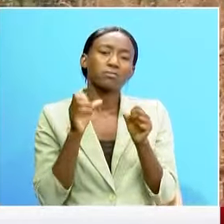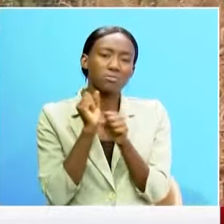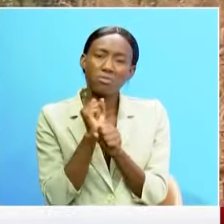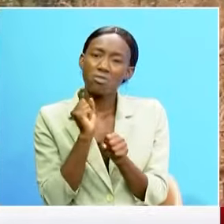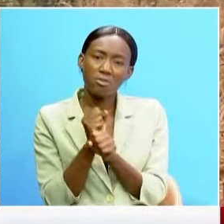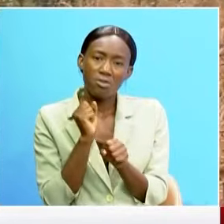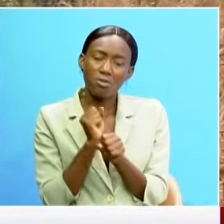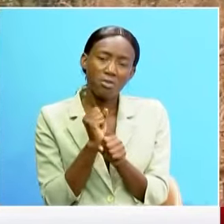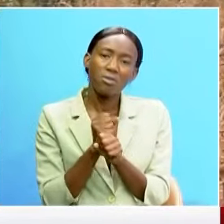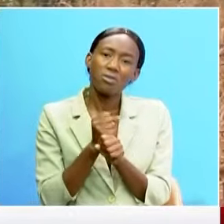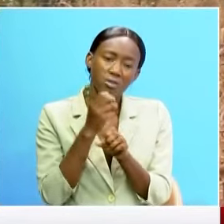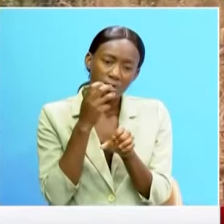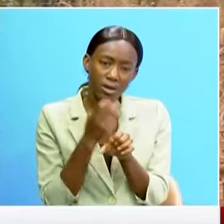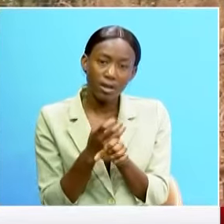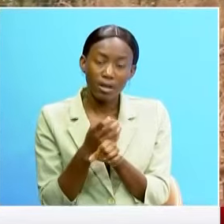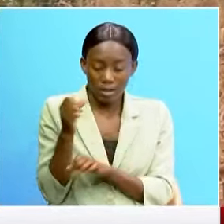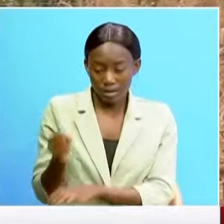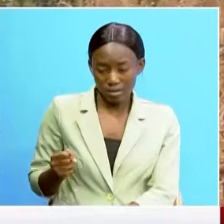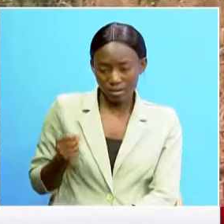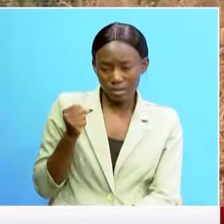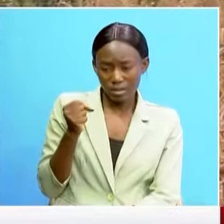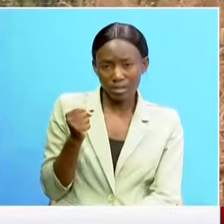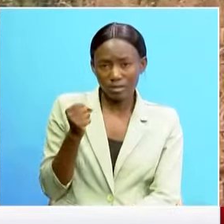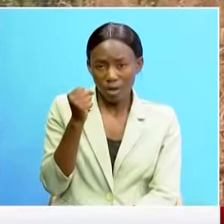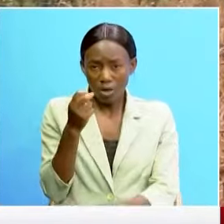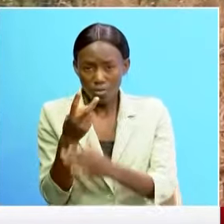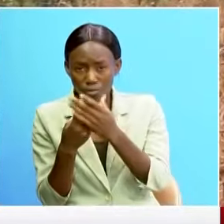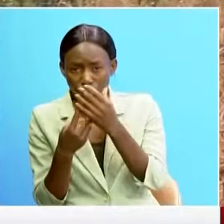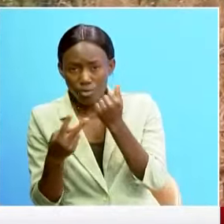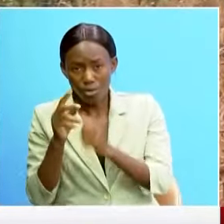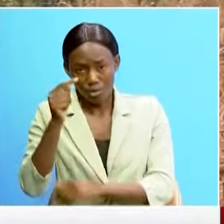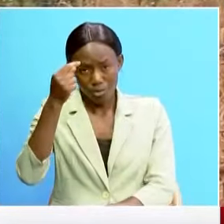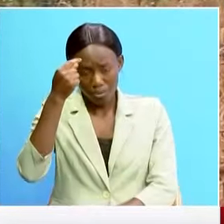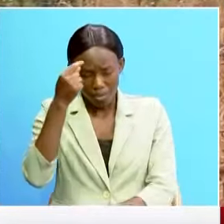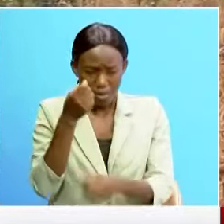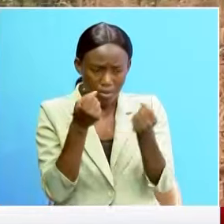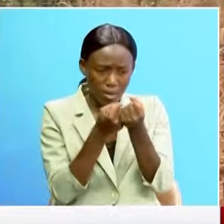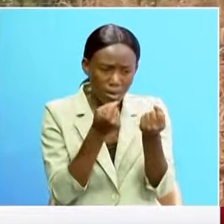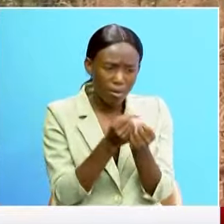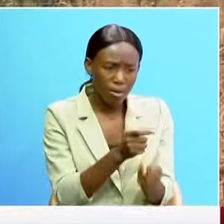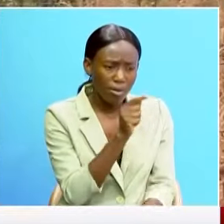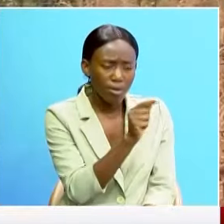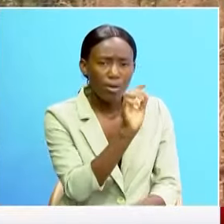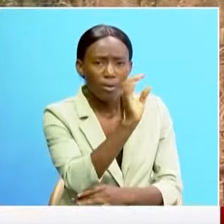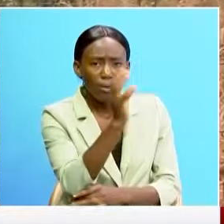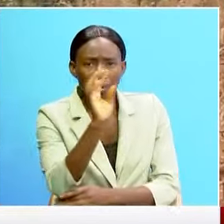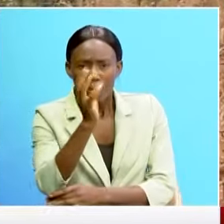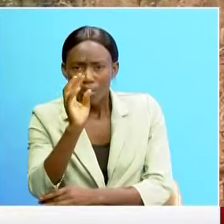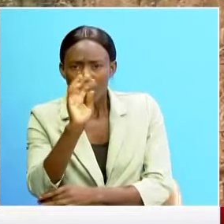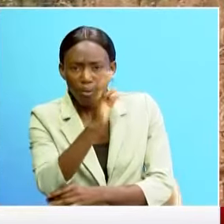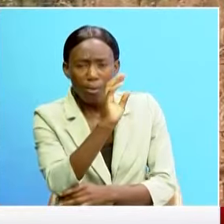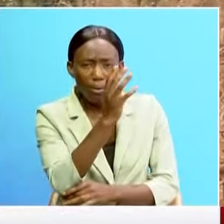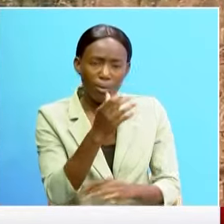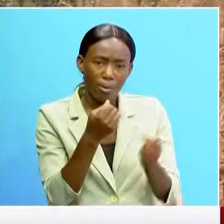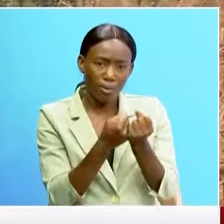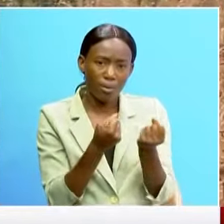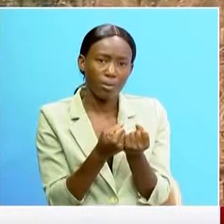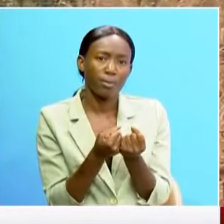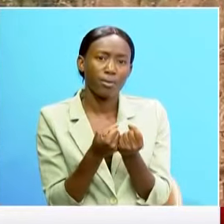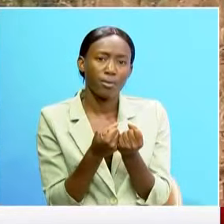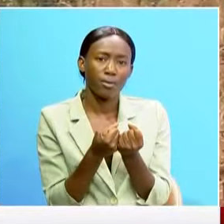community, the chief and the government, to support a community forest area through community forest management group.